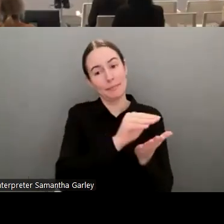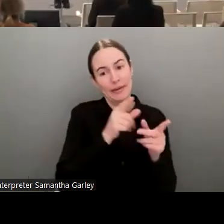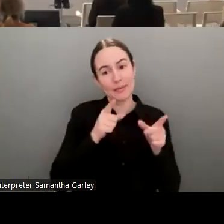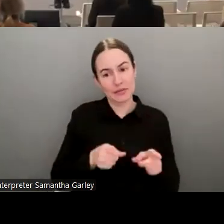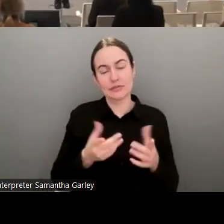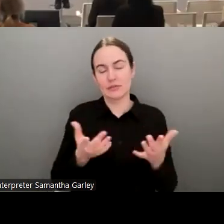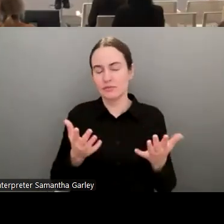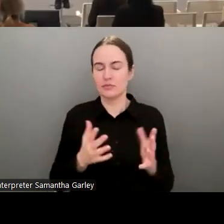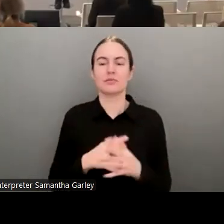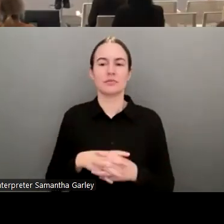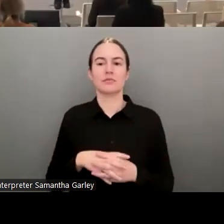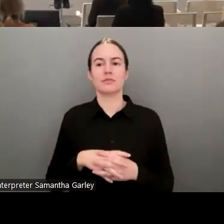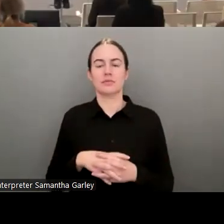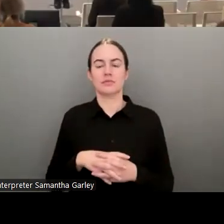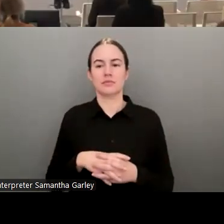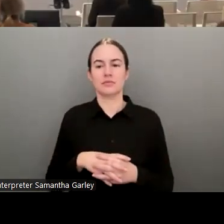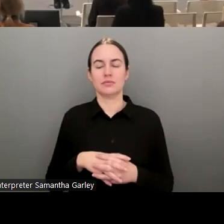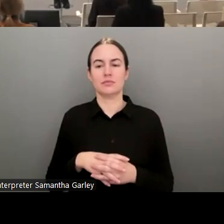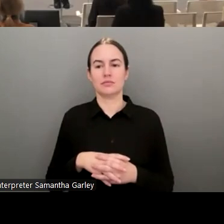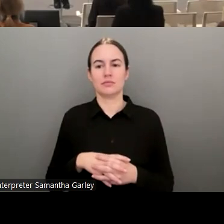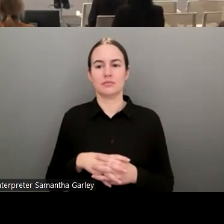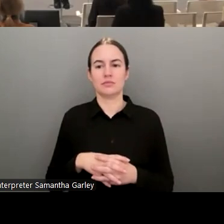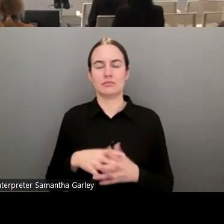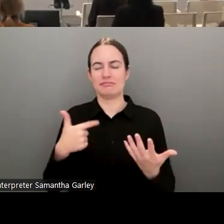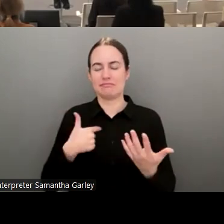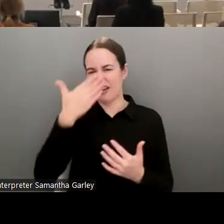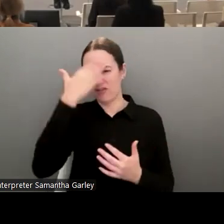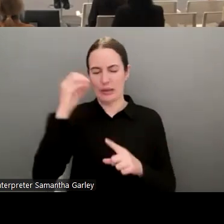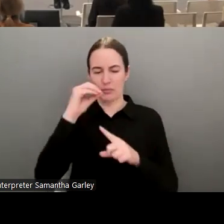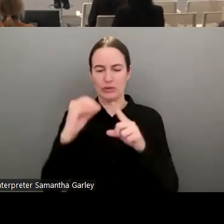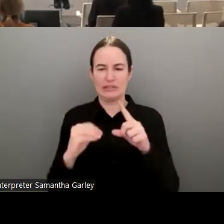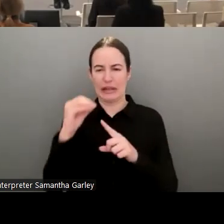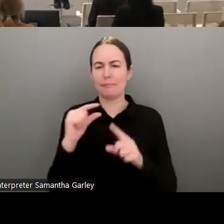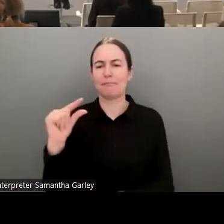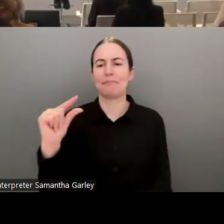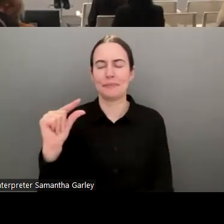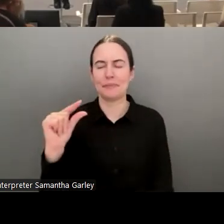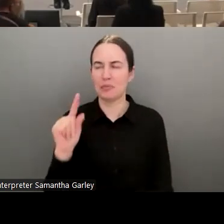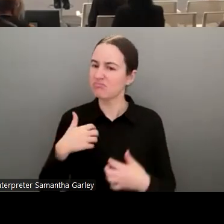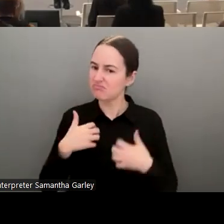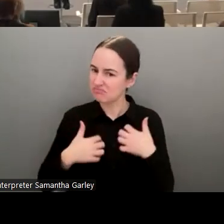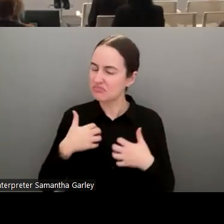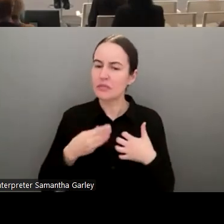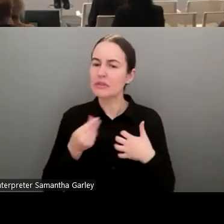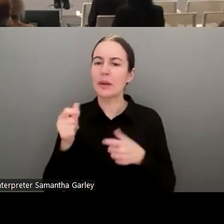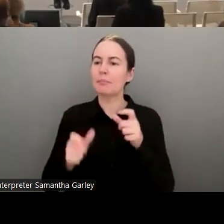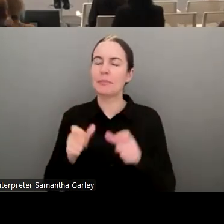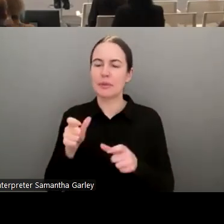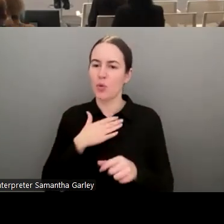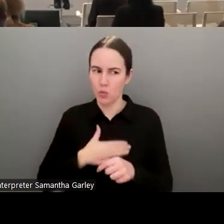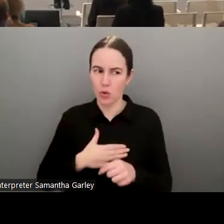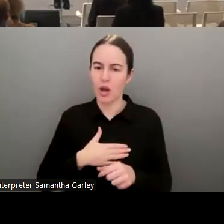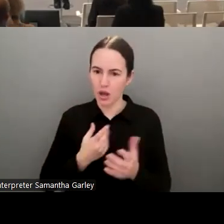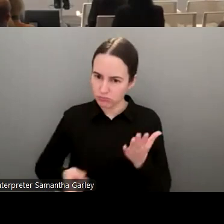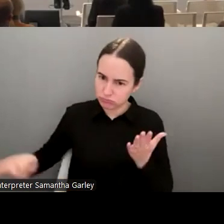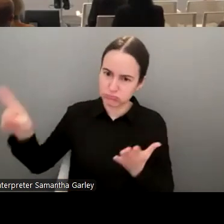that. But we do actually have, I can't say the percentage, I think it's low, but I think that's interesting, that in kind of, I mean, and